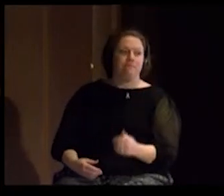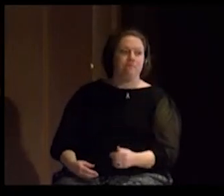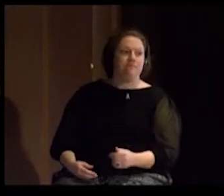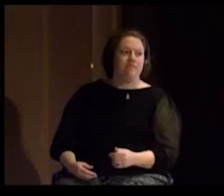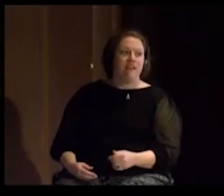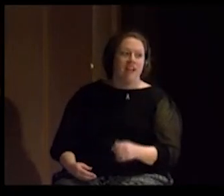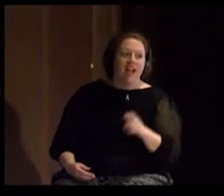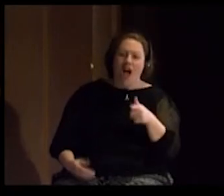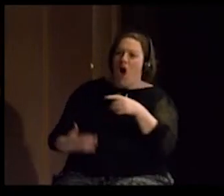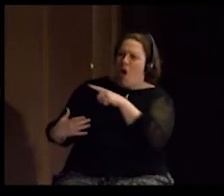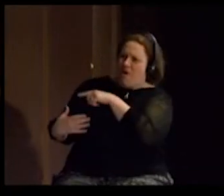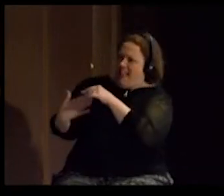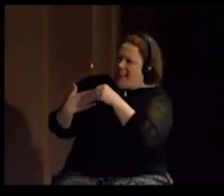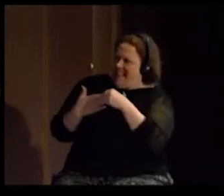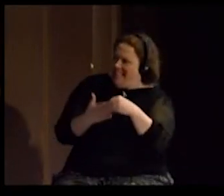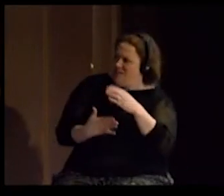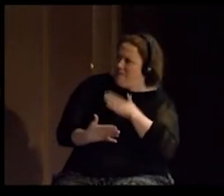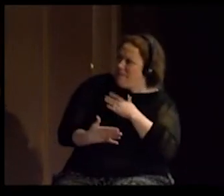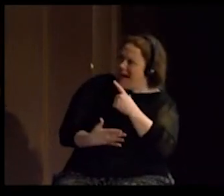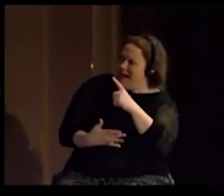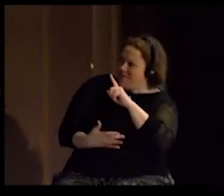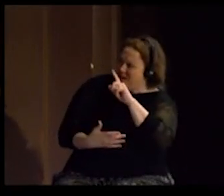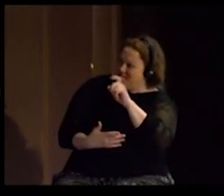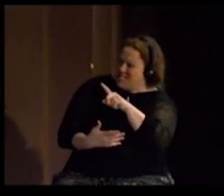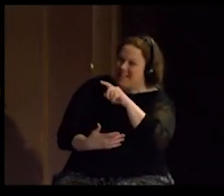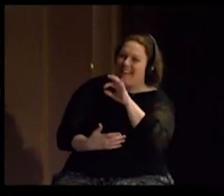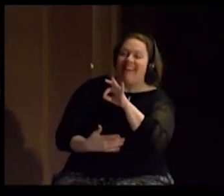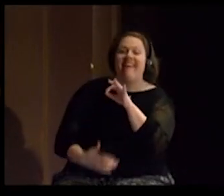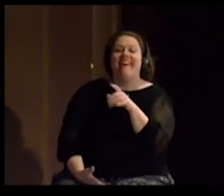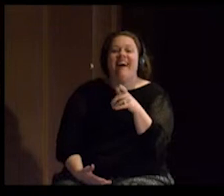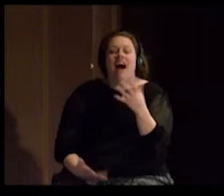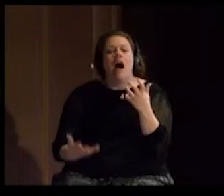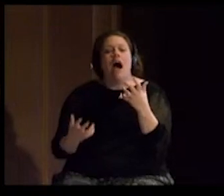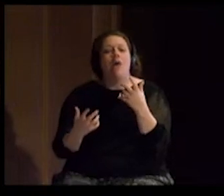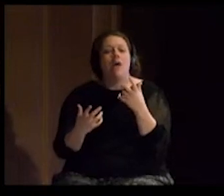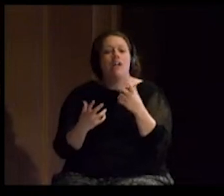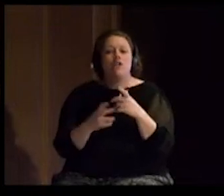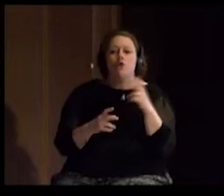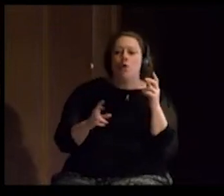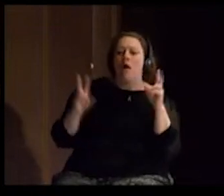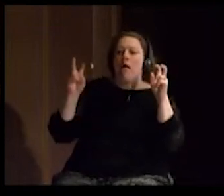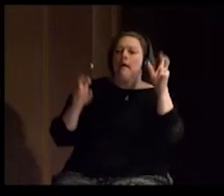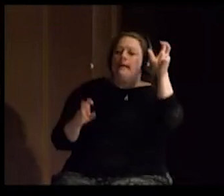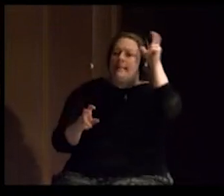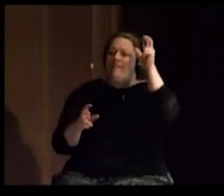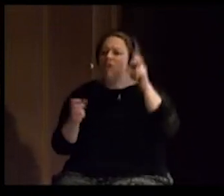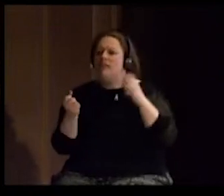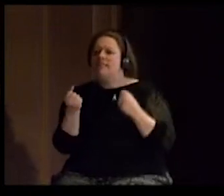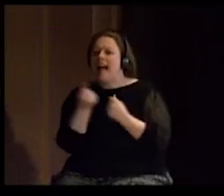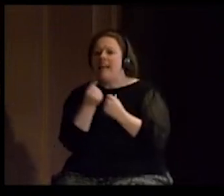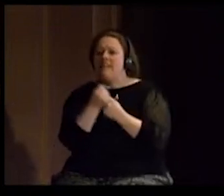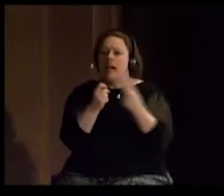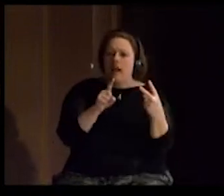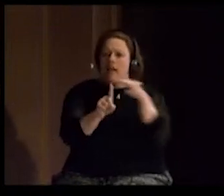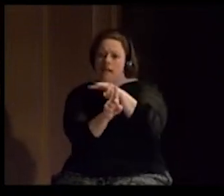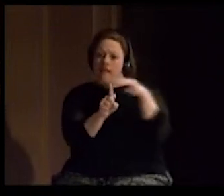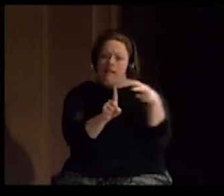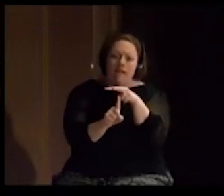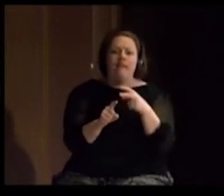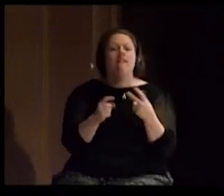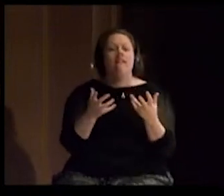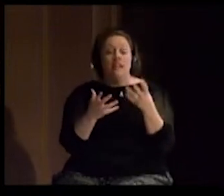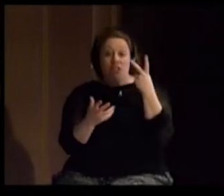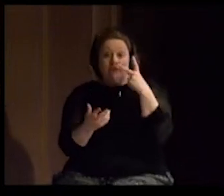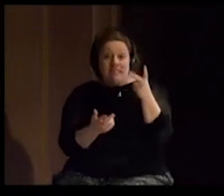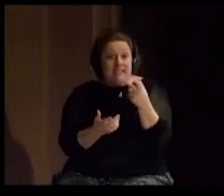That kind of leads into my question, actually. But I wanted to play devil's advocate here and see what you say to people when you say,